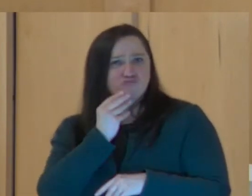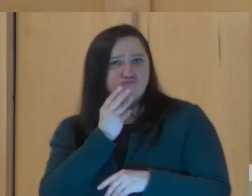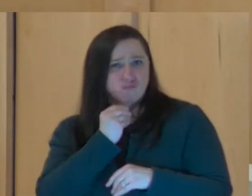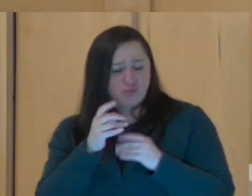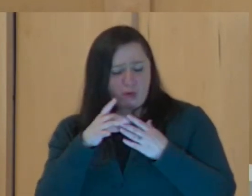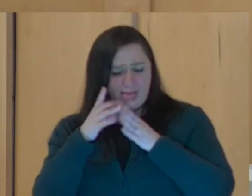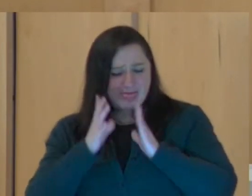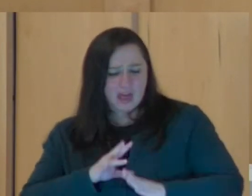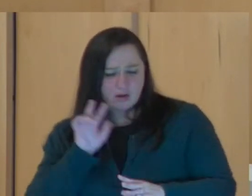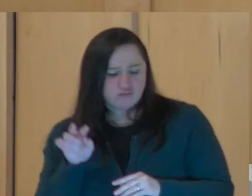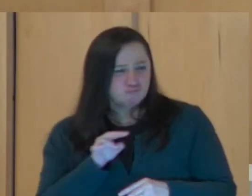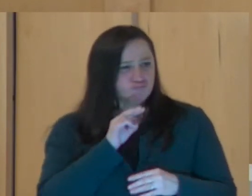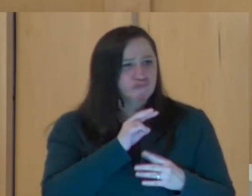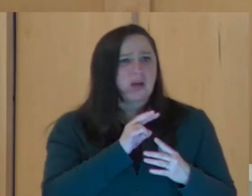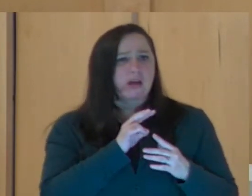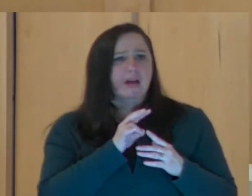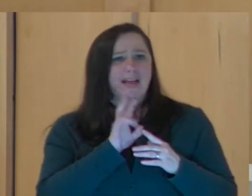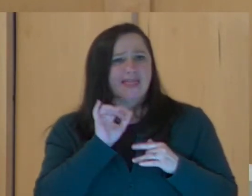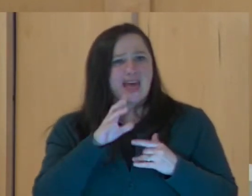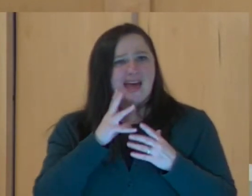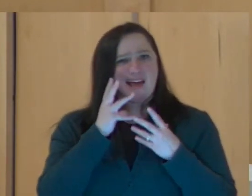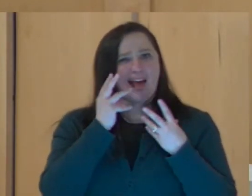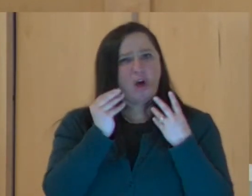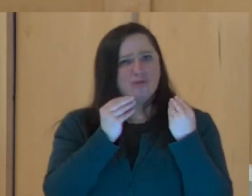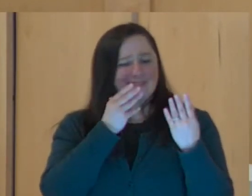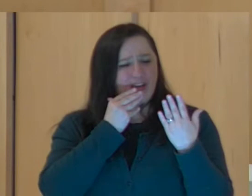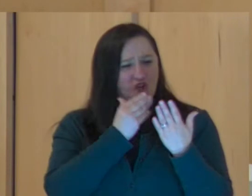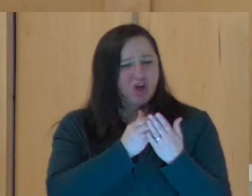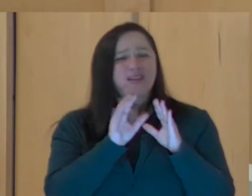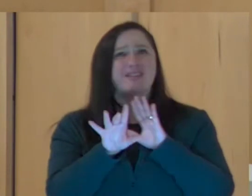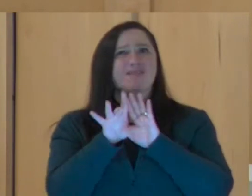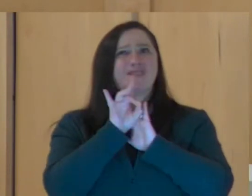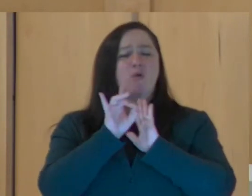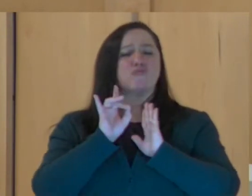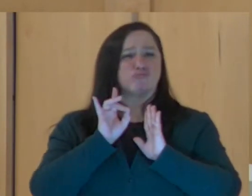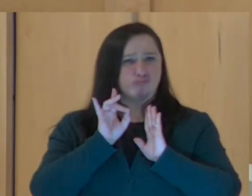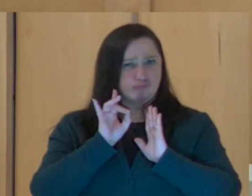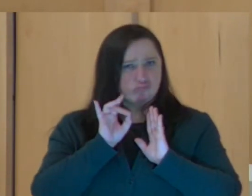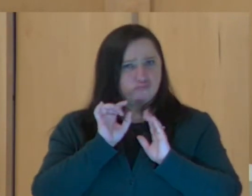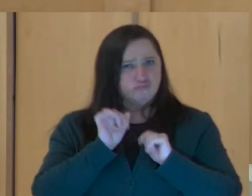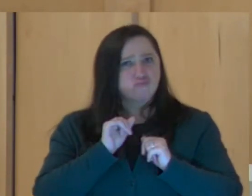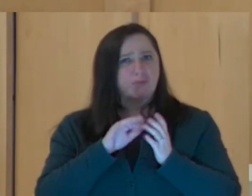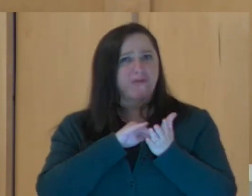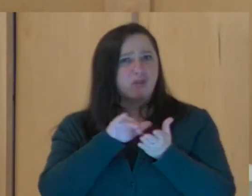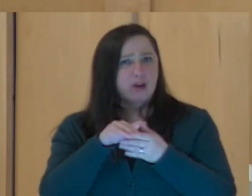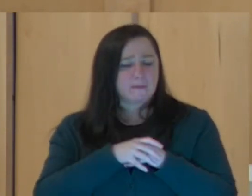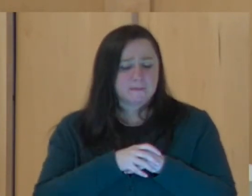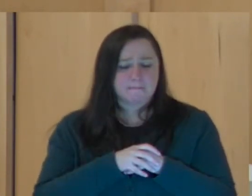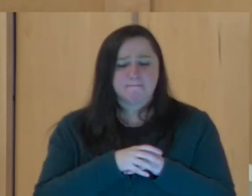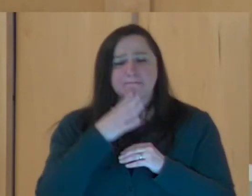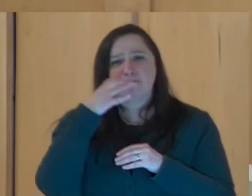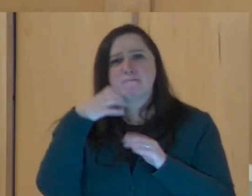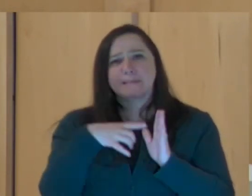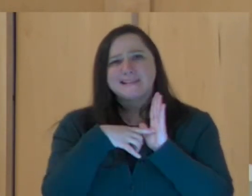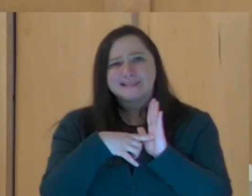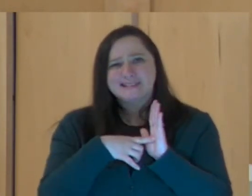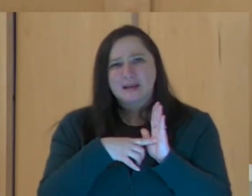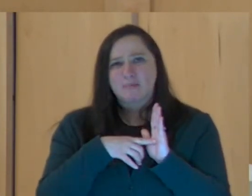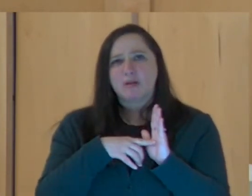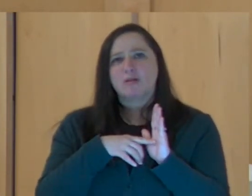did give away that outward shell of goodness and found forgiveness. The best example I can think of is the Apostle